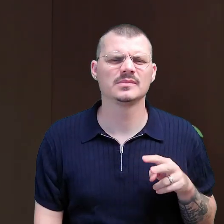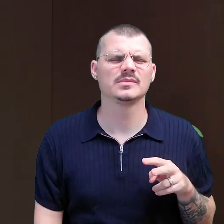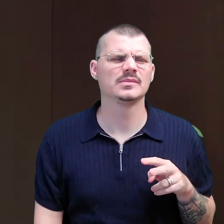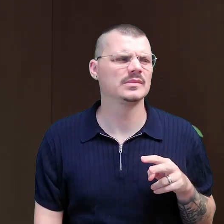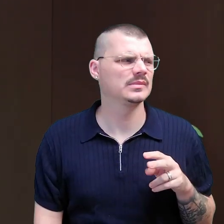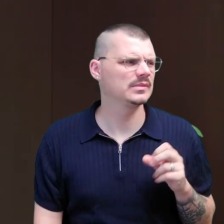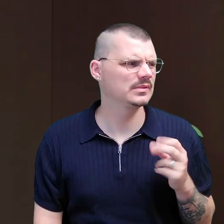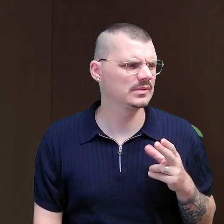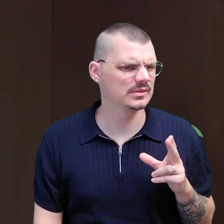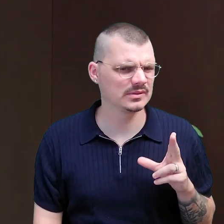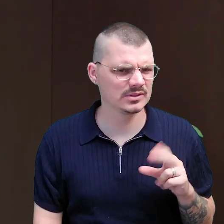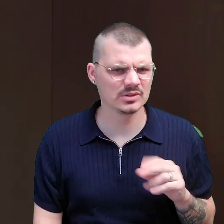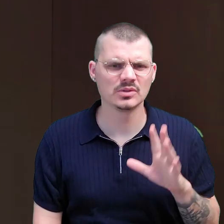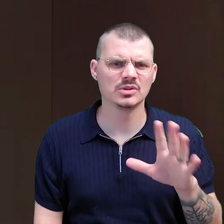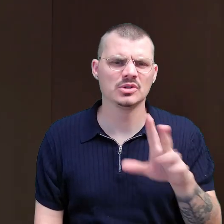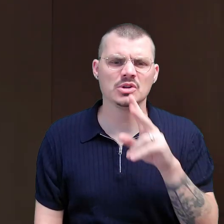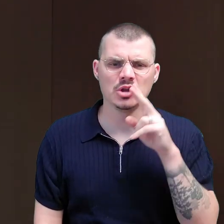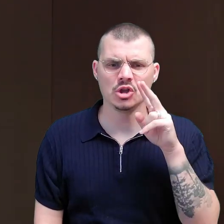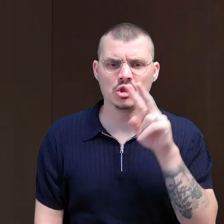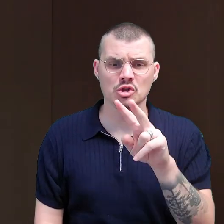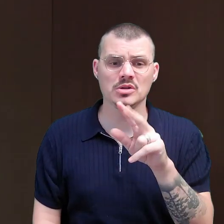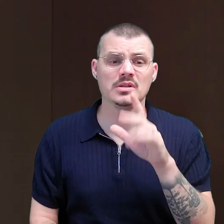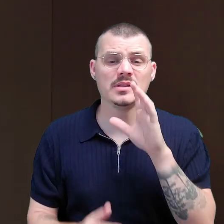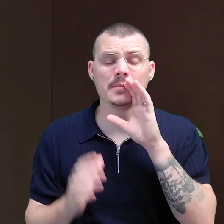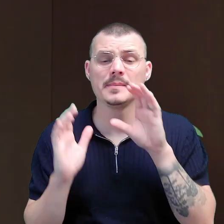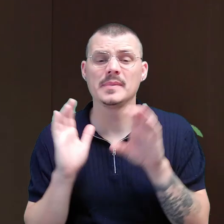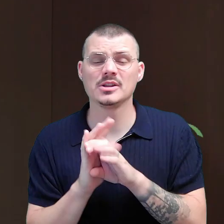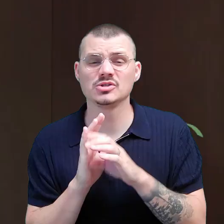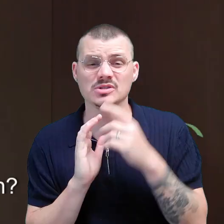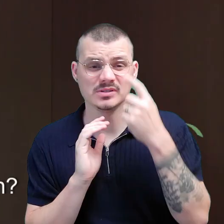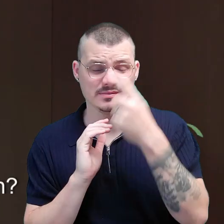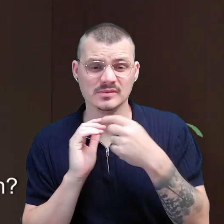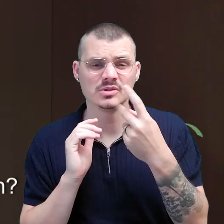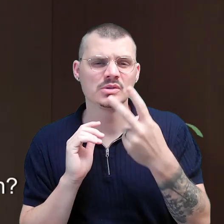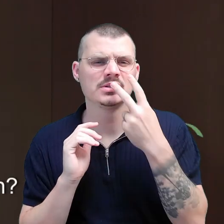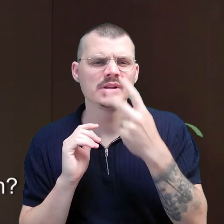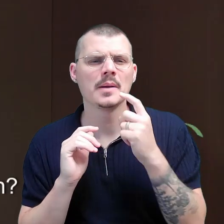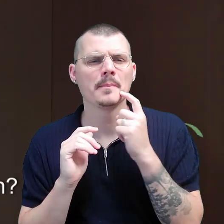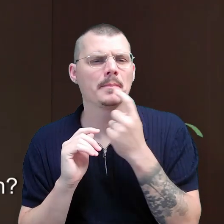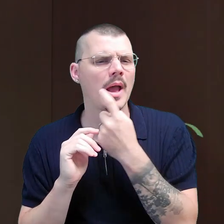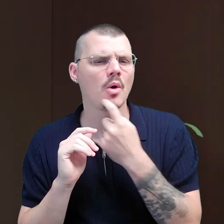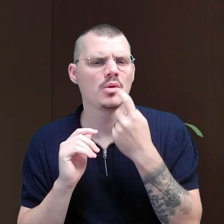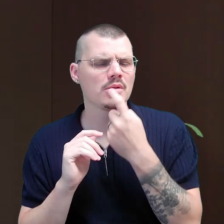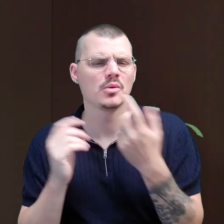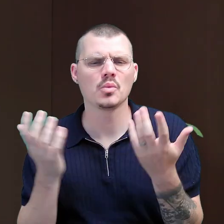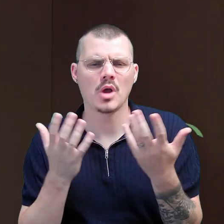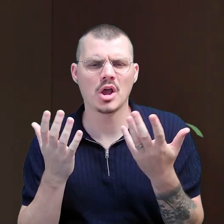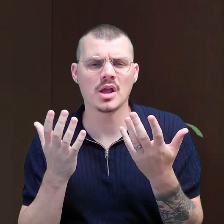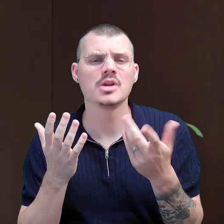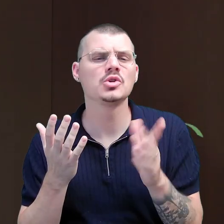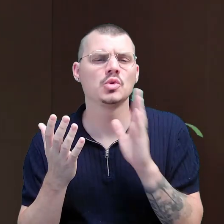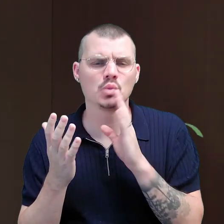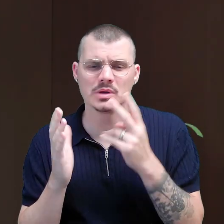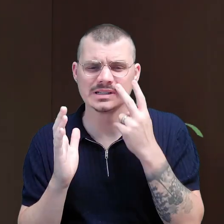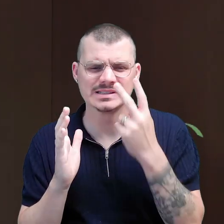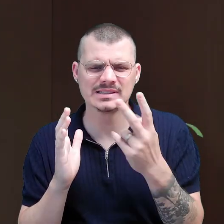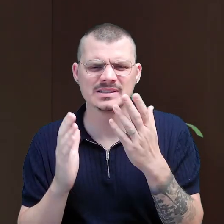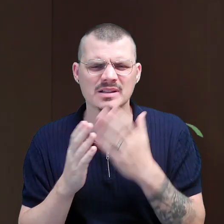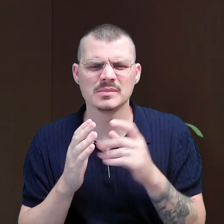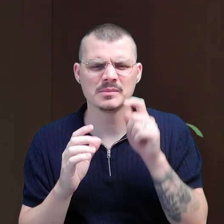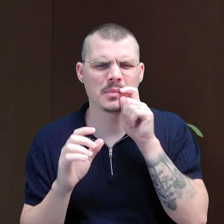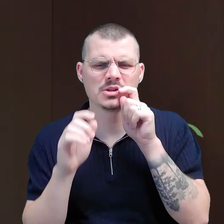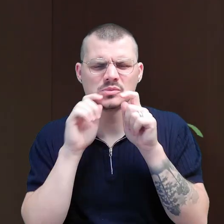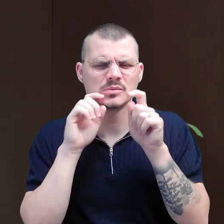And I went, oh no. Take a good look at her face, and what do you see around her mouth? You see